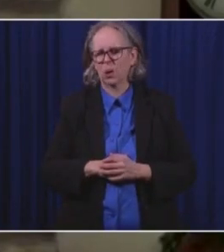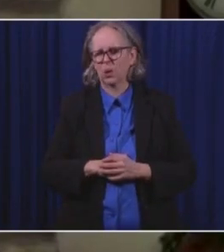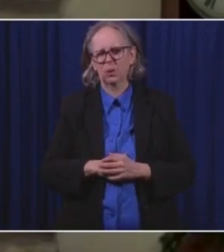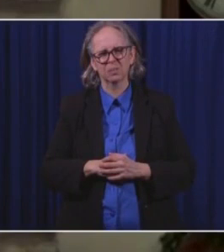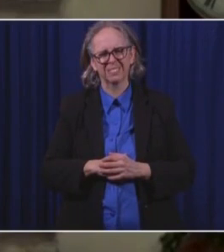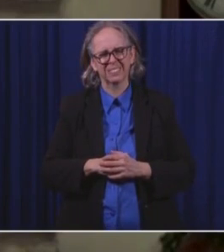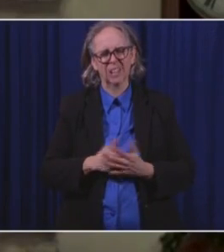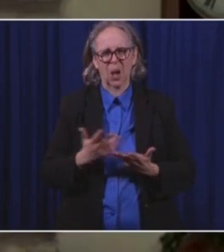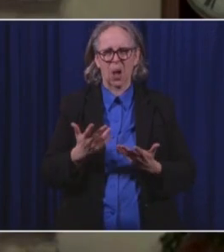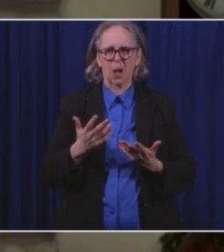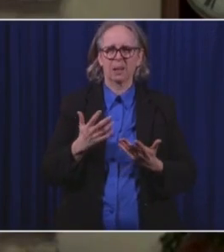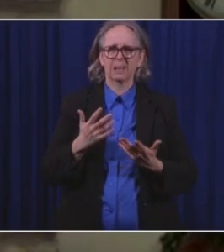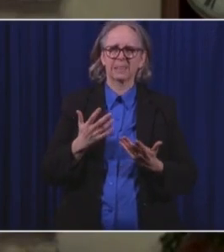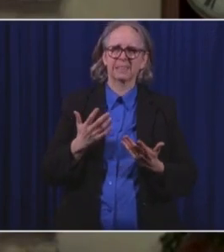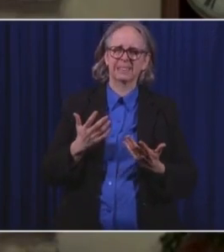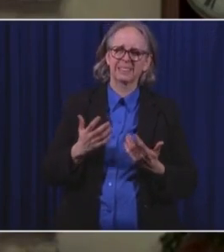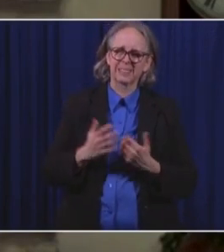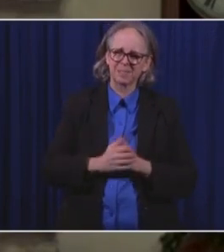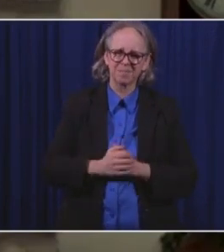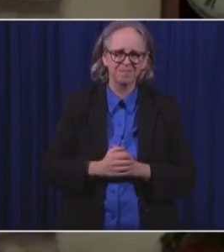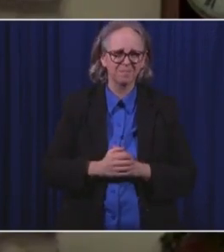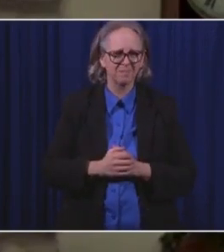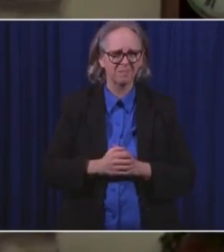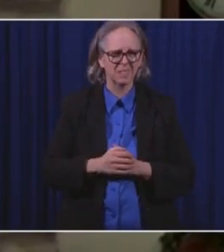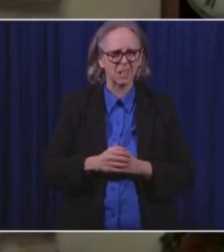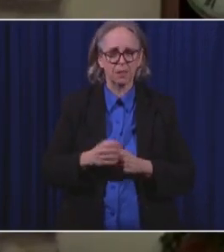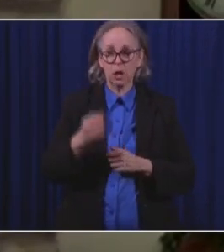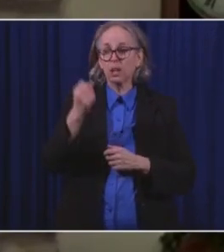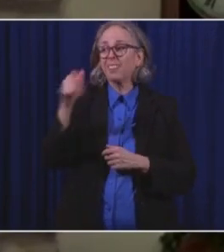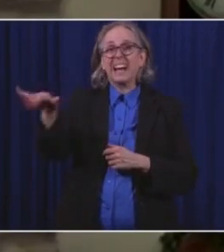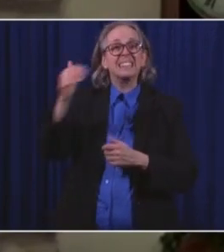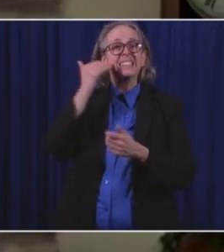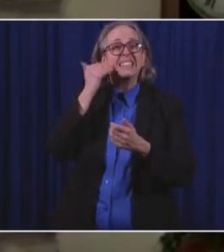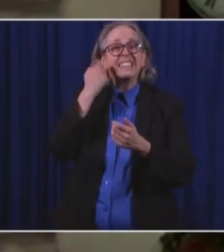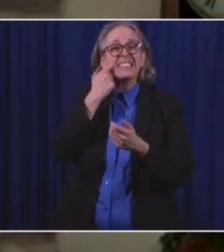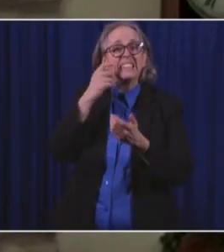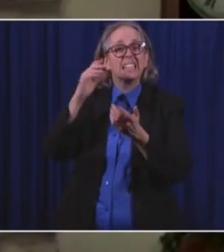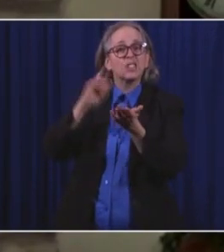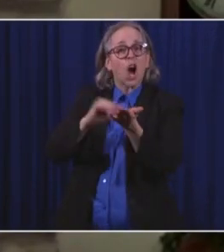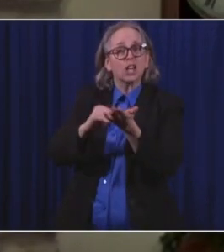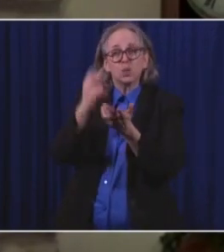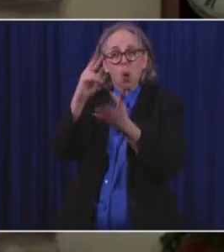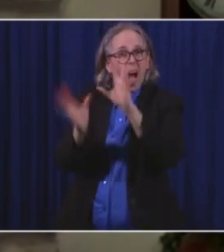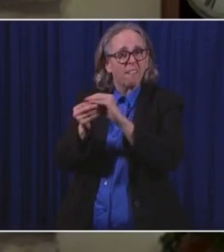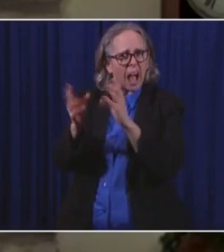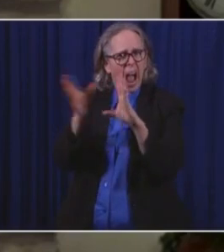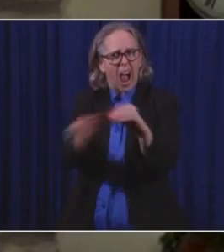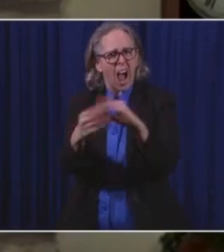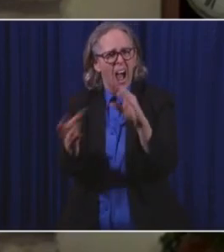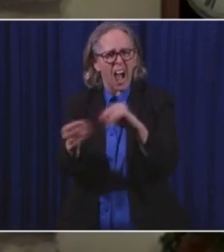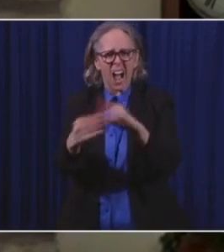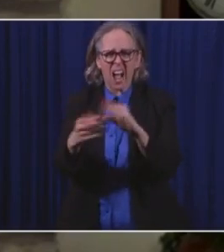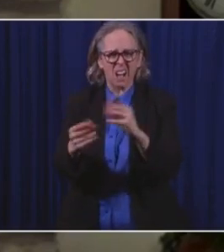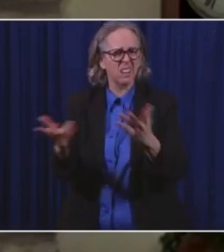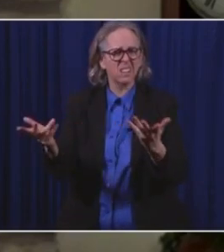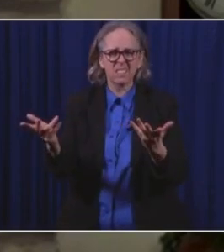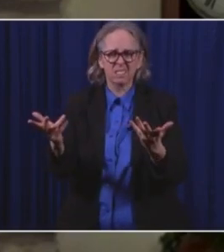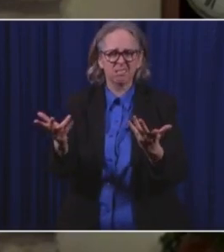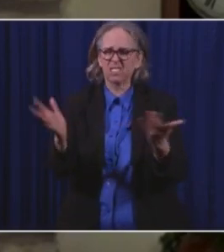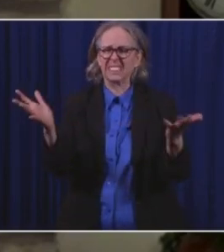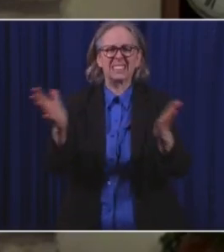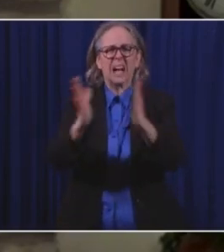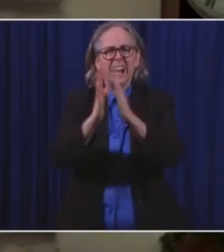I think with the 12 doctors that we had on today, I mean, it's a pretty blunt appeal to people.